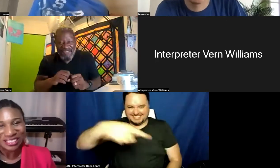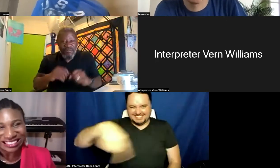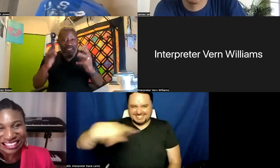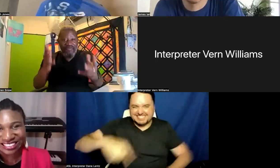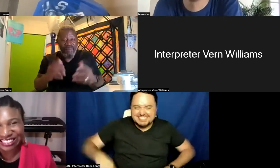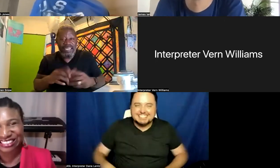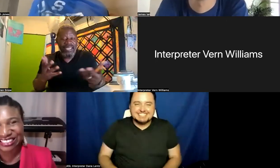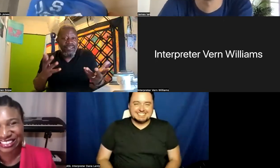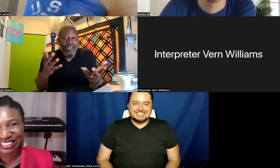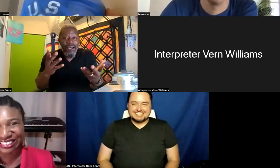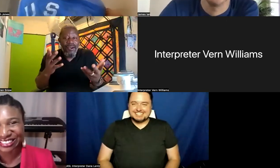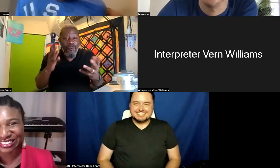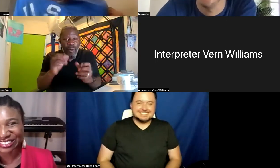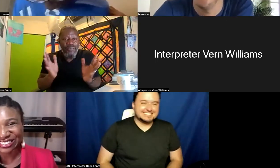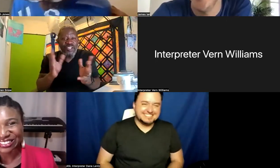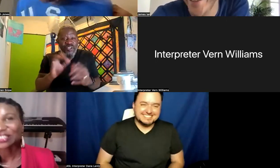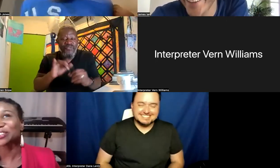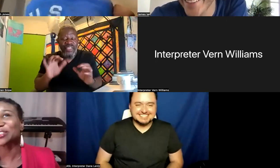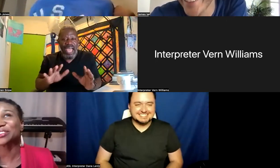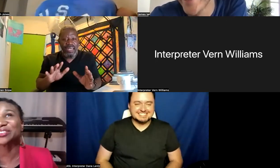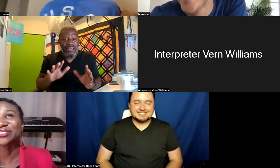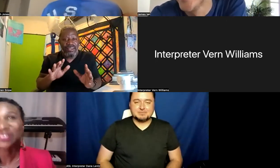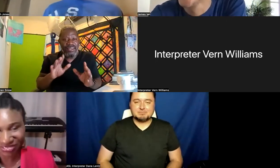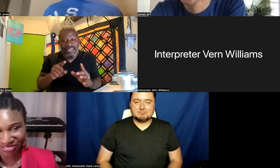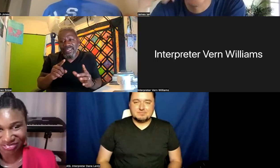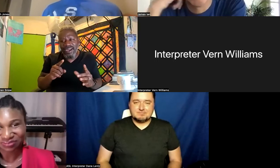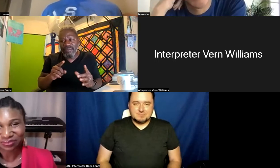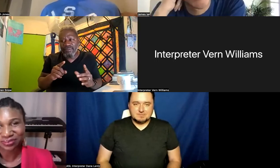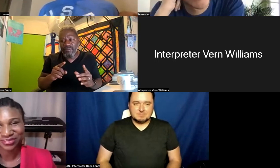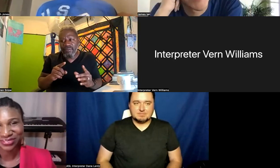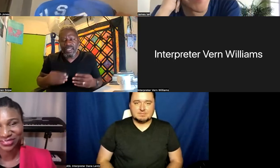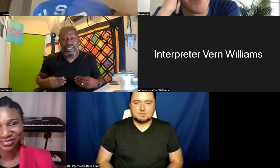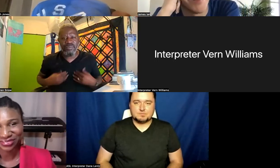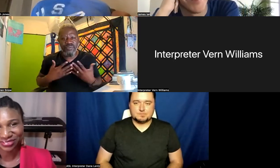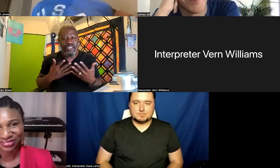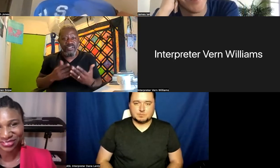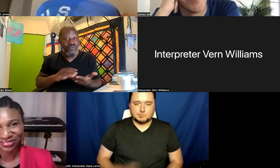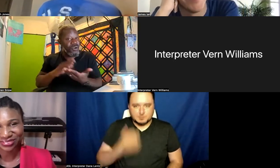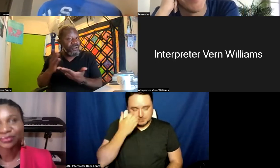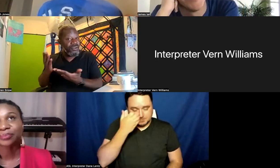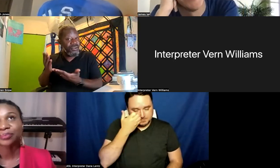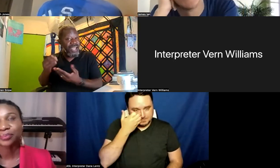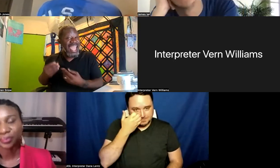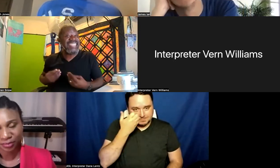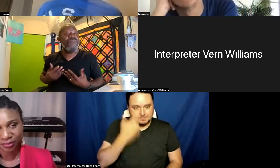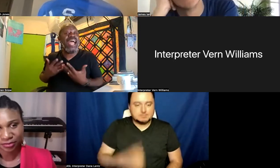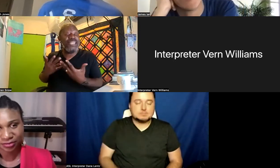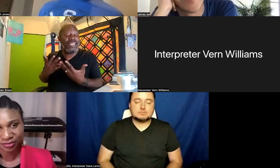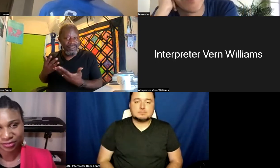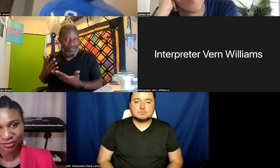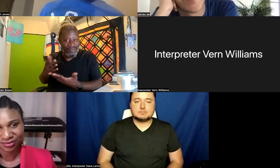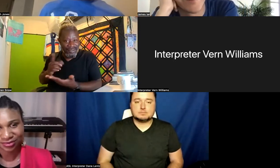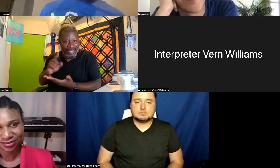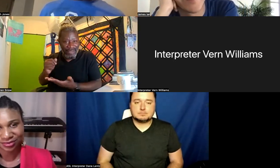stupid. But see, when we push on for that, this is inspiration for